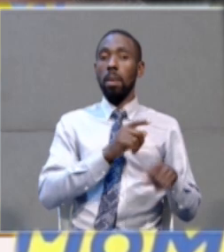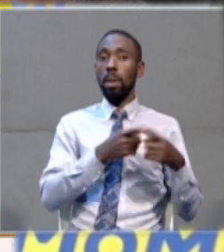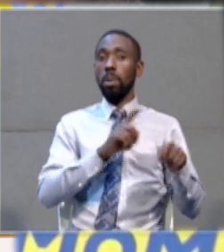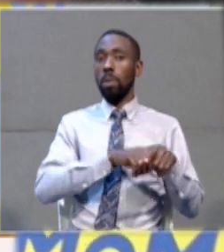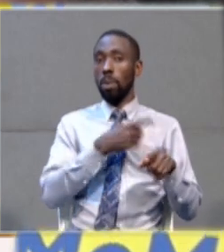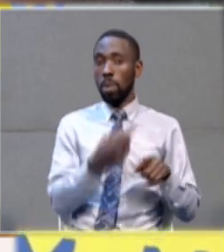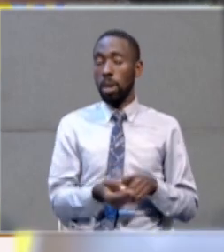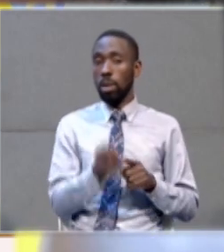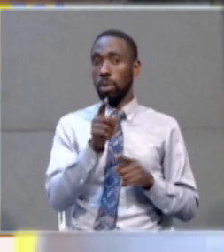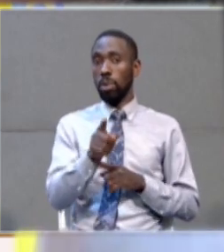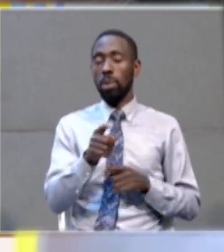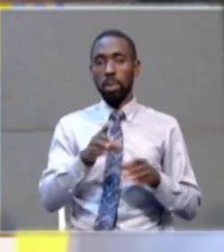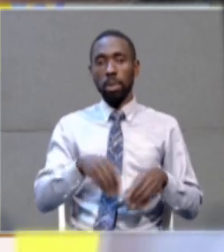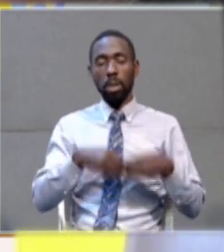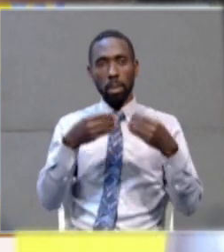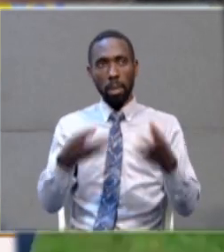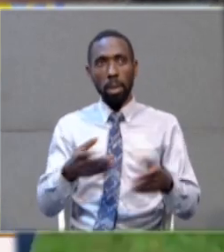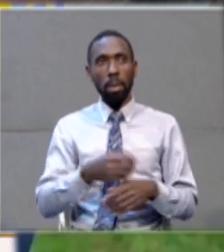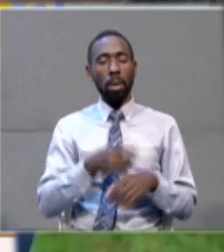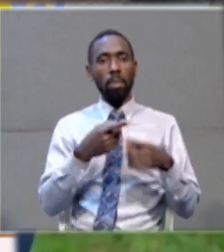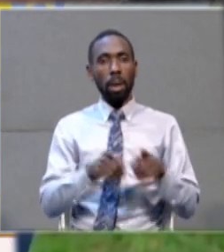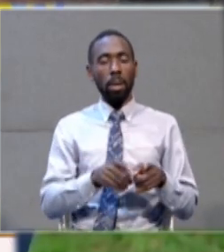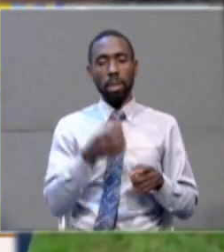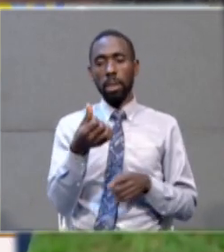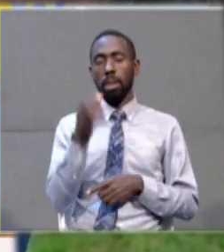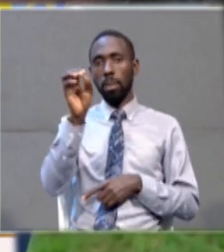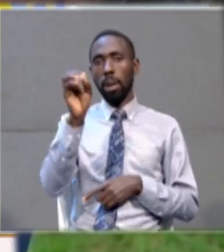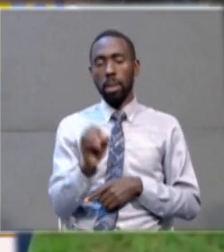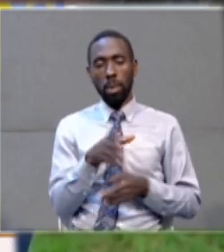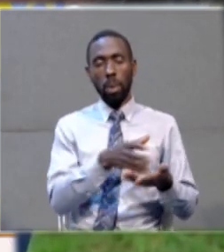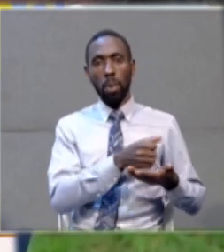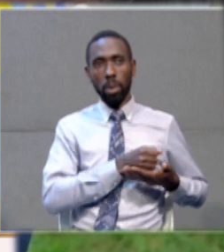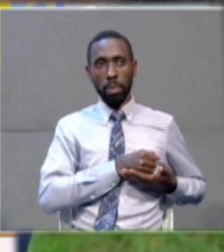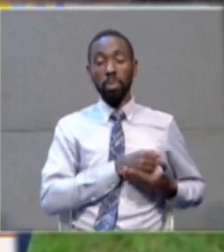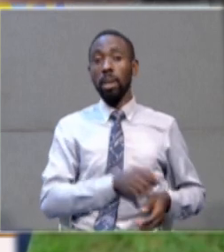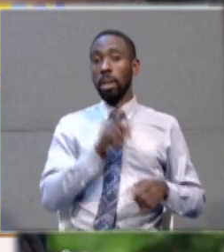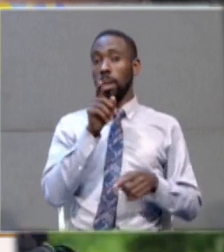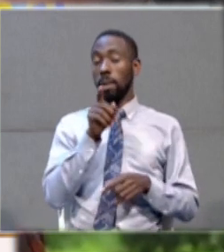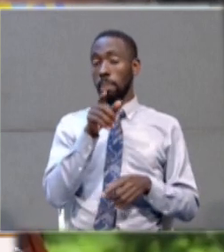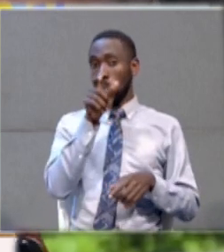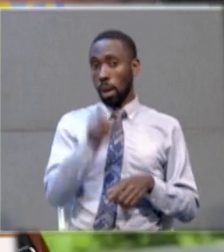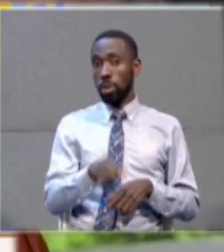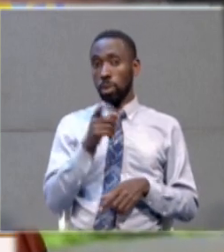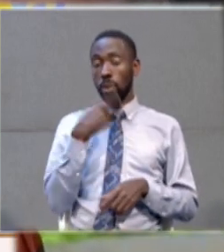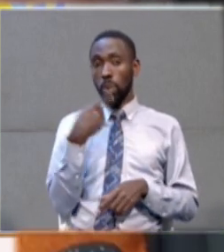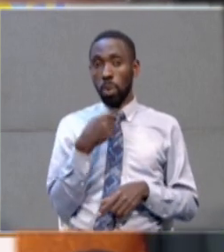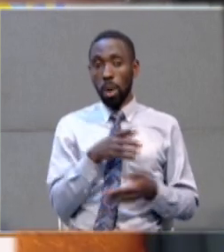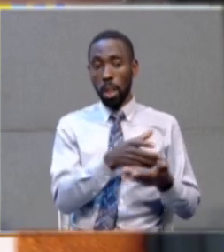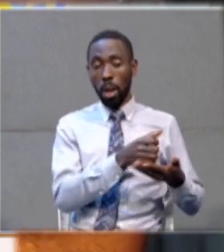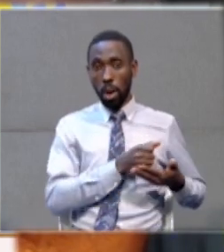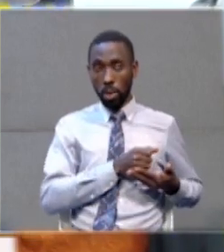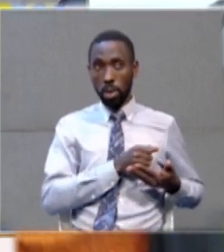that have been in contact, and the population is doing the prevention at that level, including taking the children